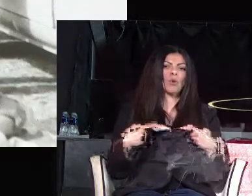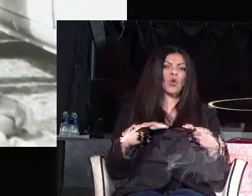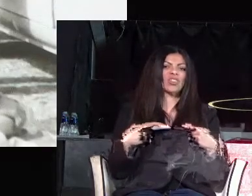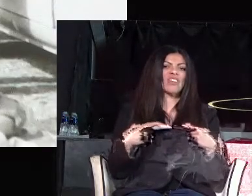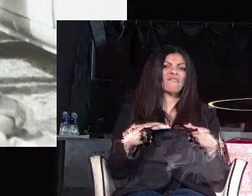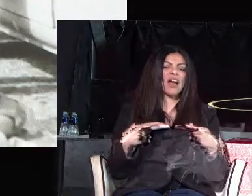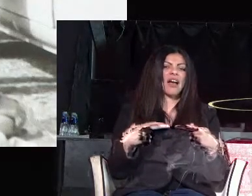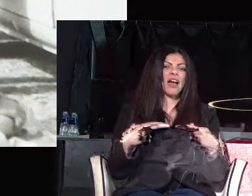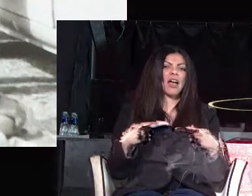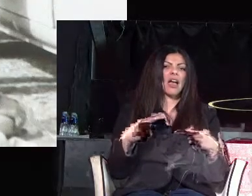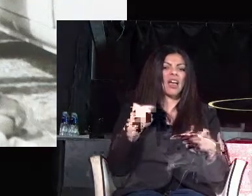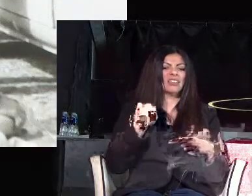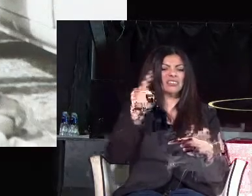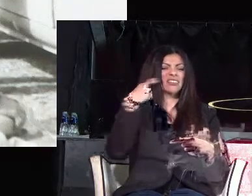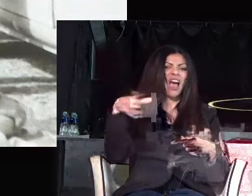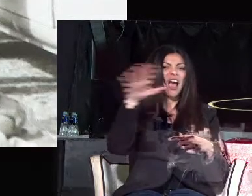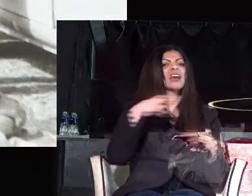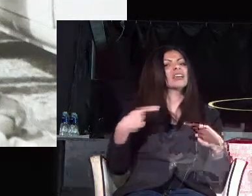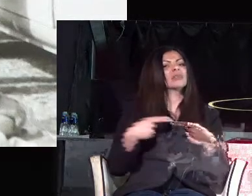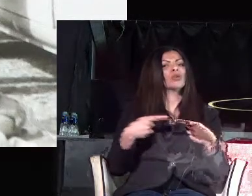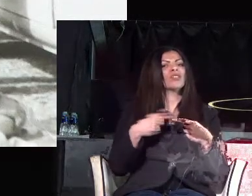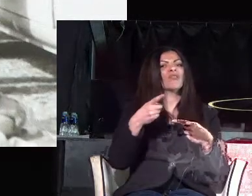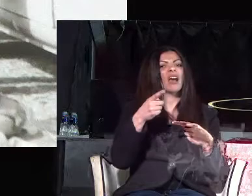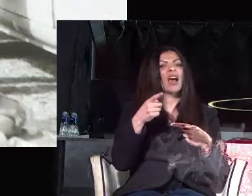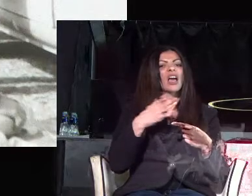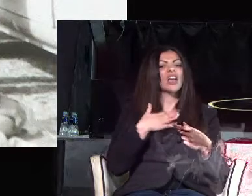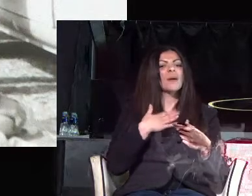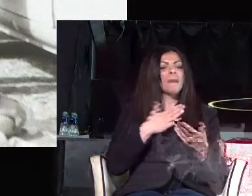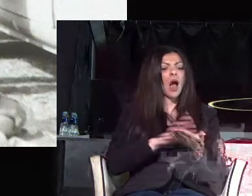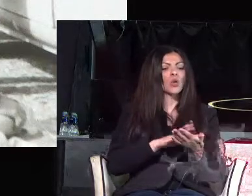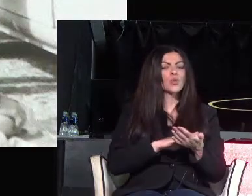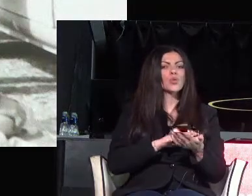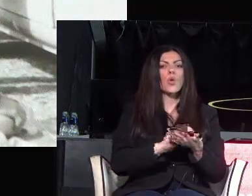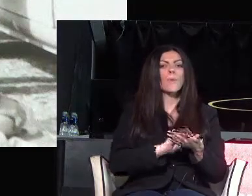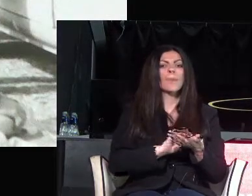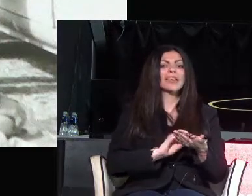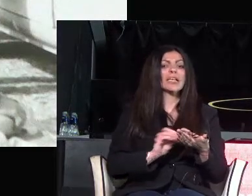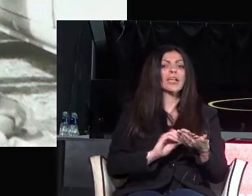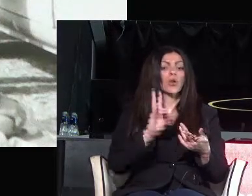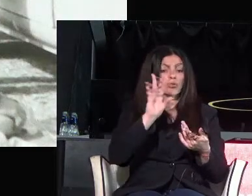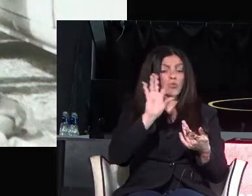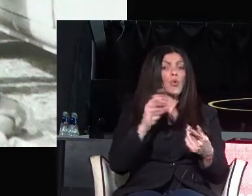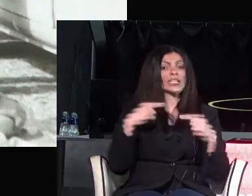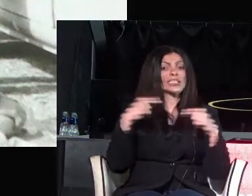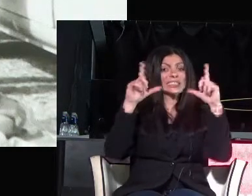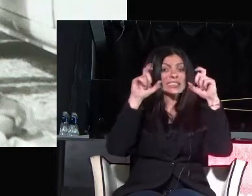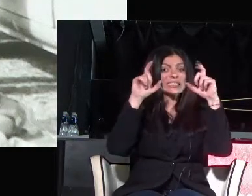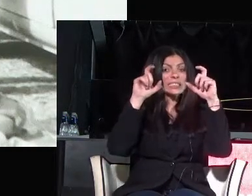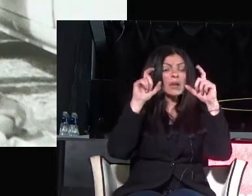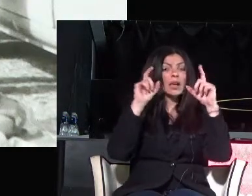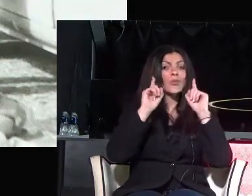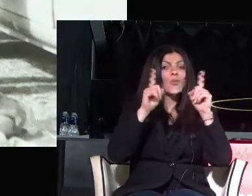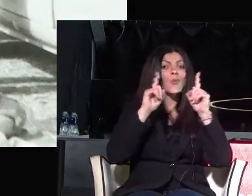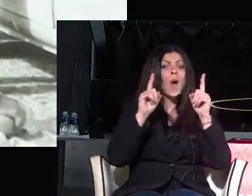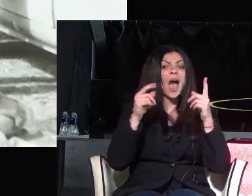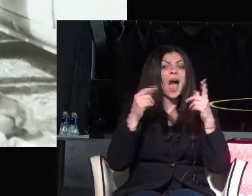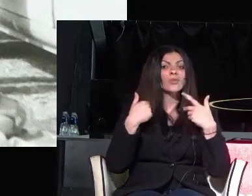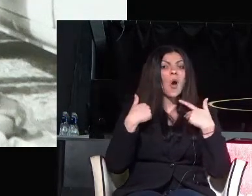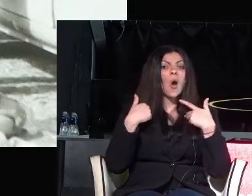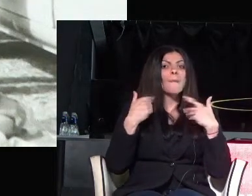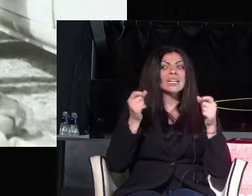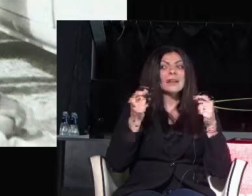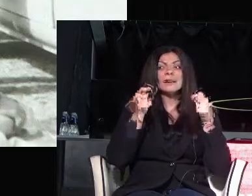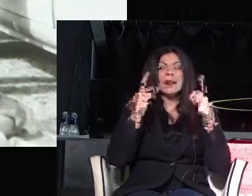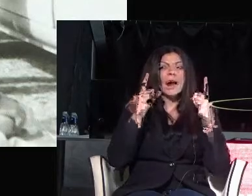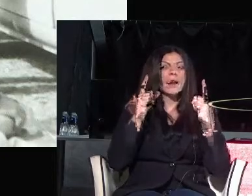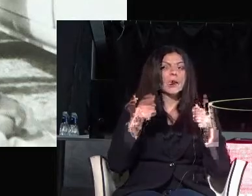image that really stuck my mind at the time, and I keep looking back at it, re-looking at it as well, was this image that was given to me from the amateur archivist as